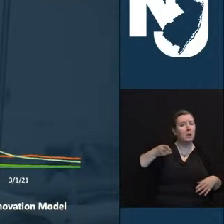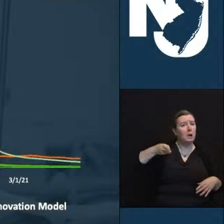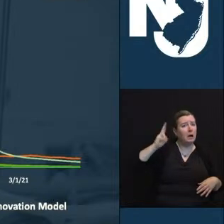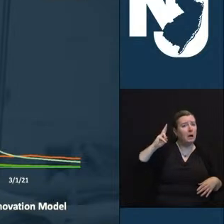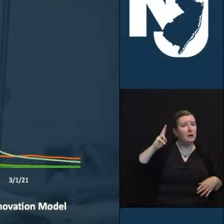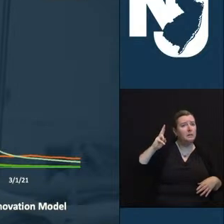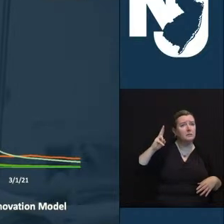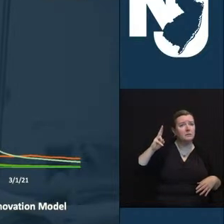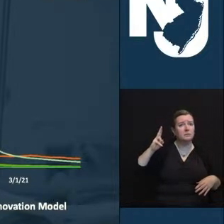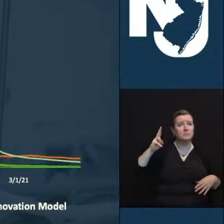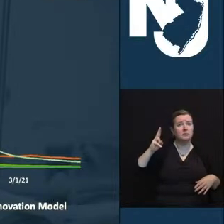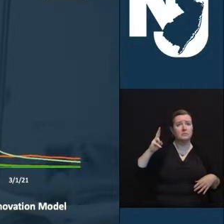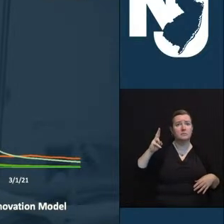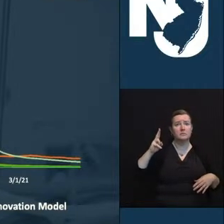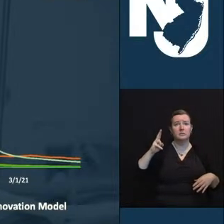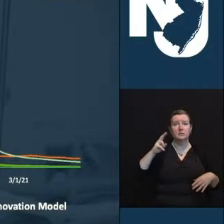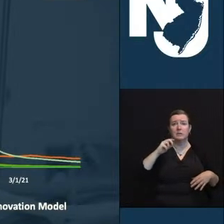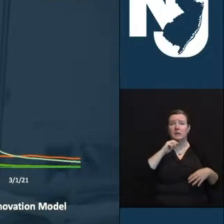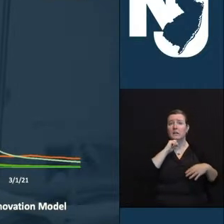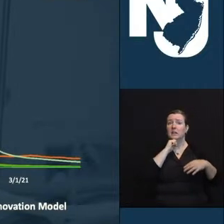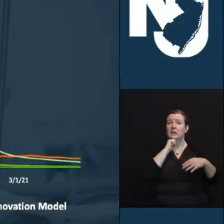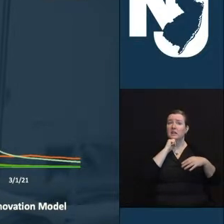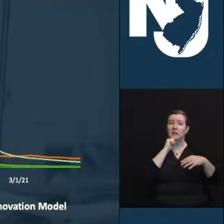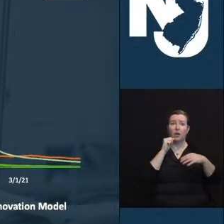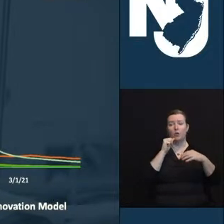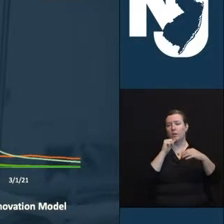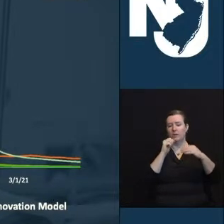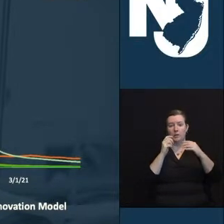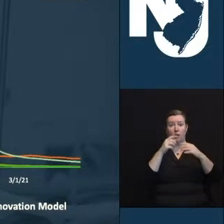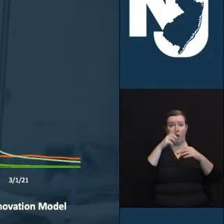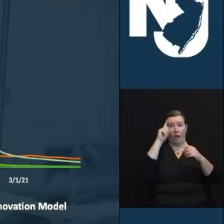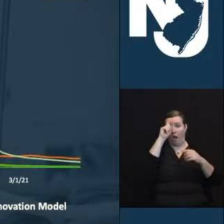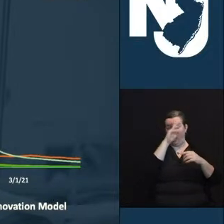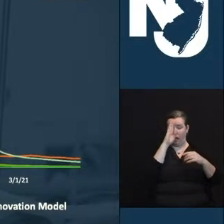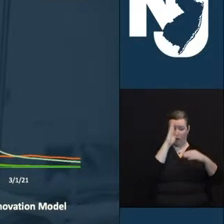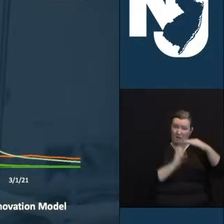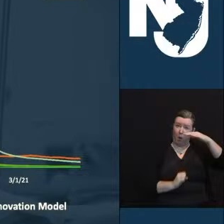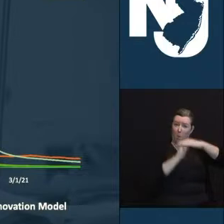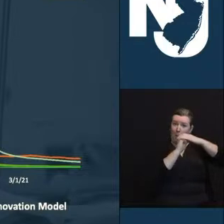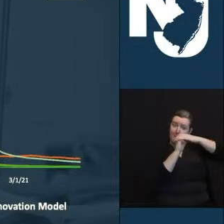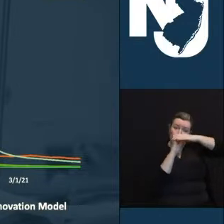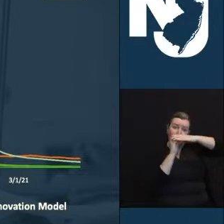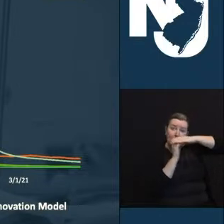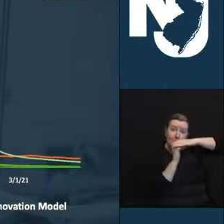the capacity of our healthcare system. Again, this is the moderate case scenario.